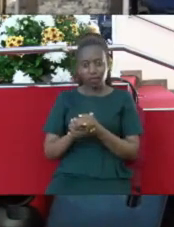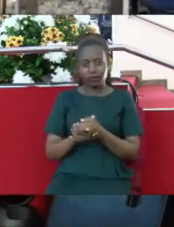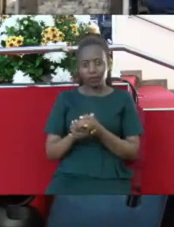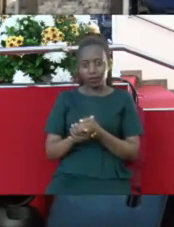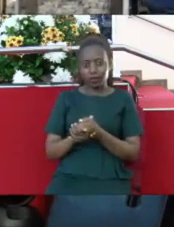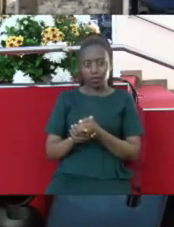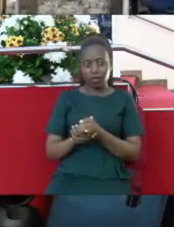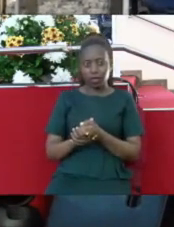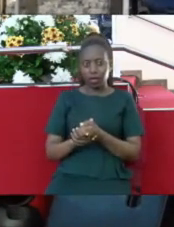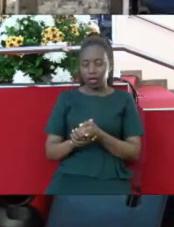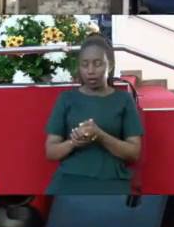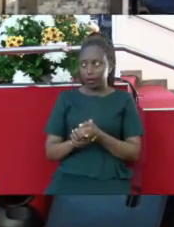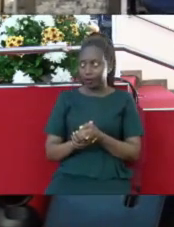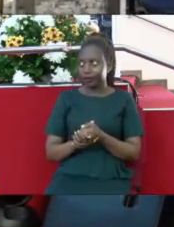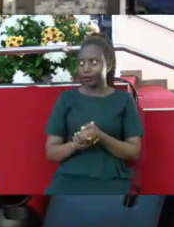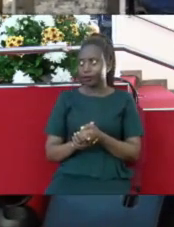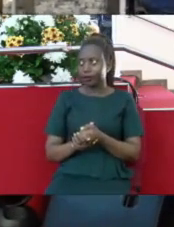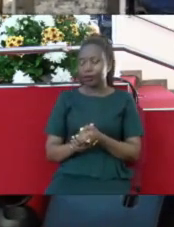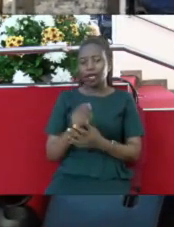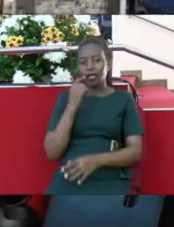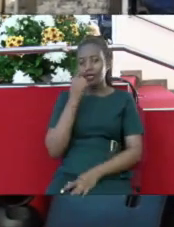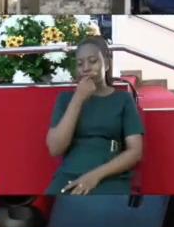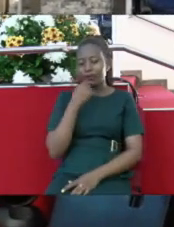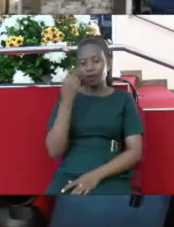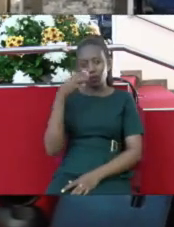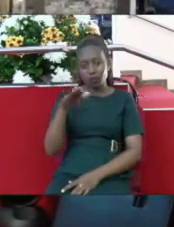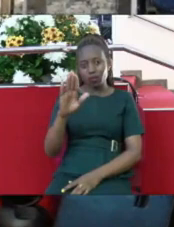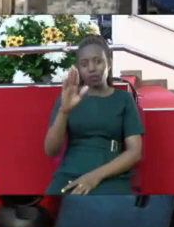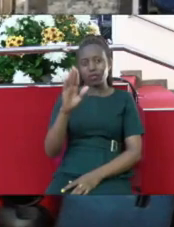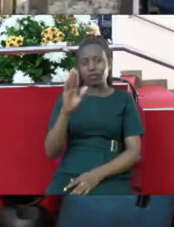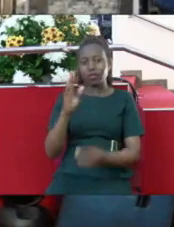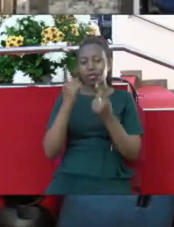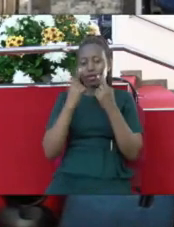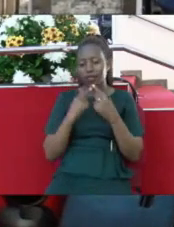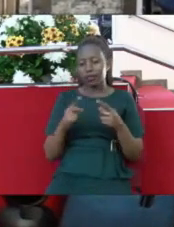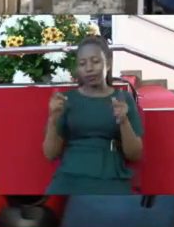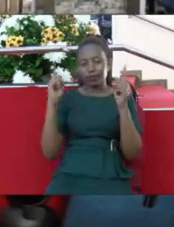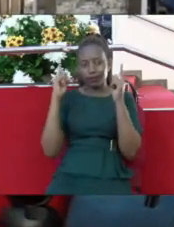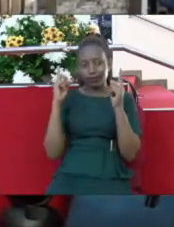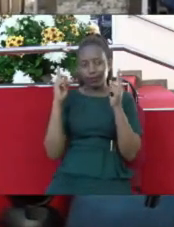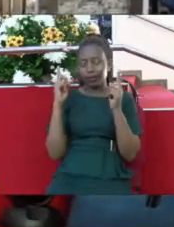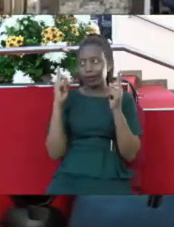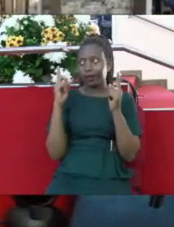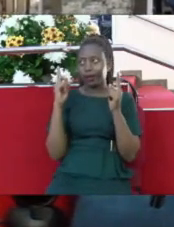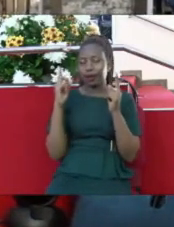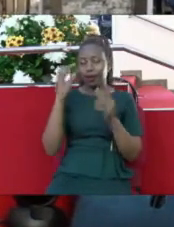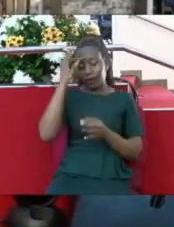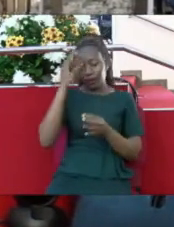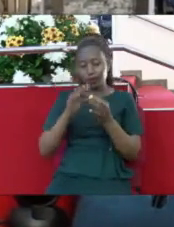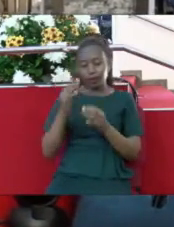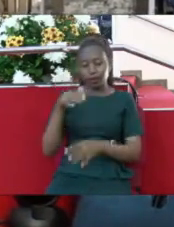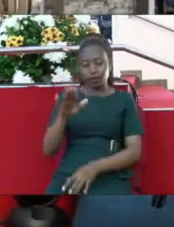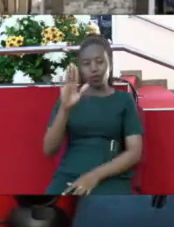Na unawekwa haki. And it is with your mouth that you profess your faith and are saved. Na kwa mdomo wako unaweza kukiri imani yako. So